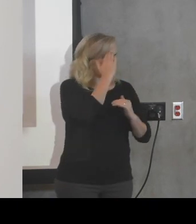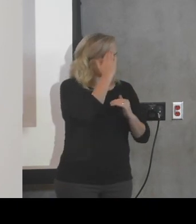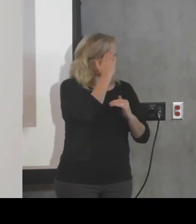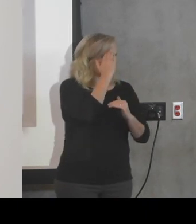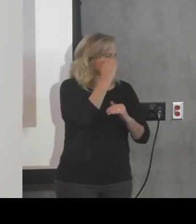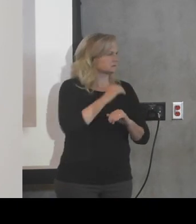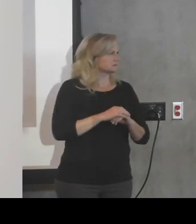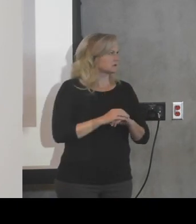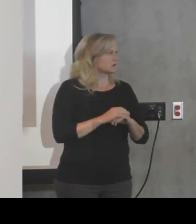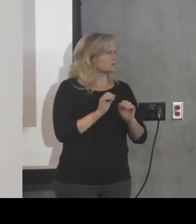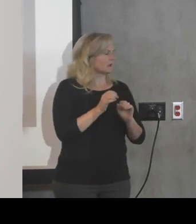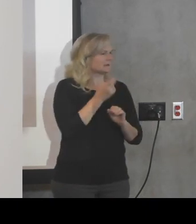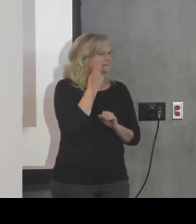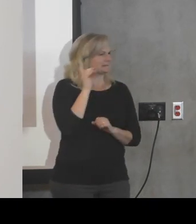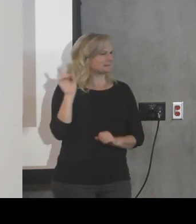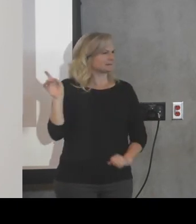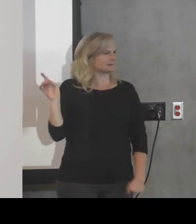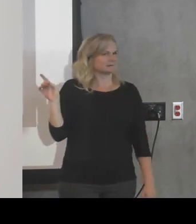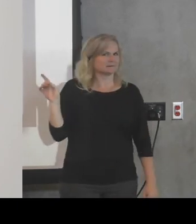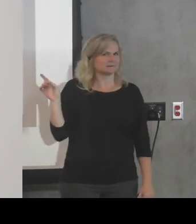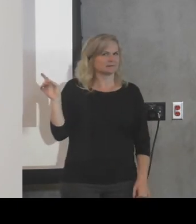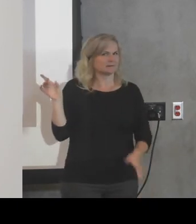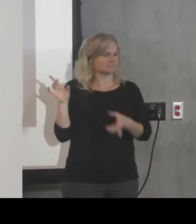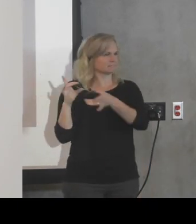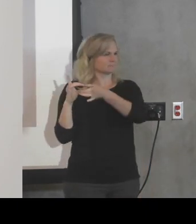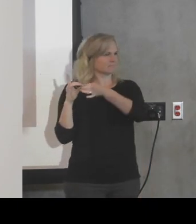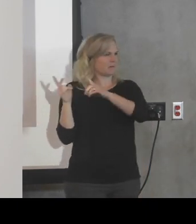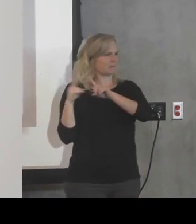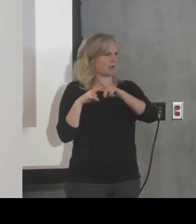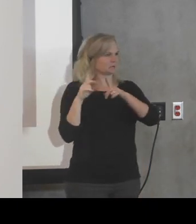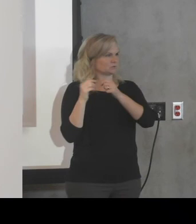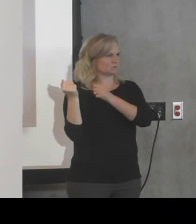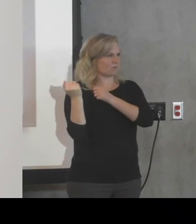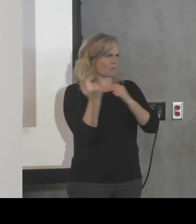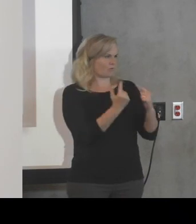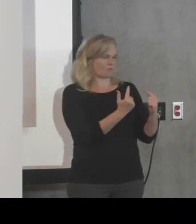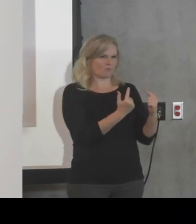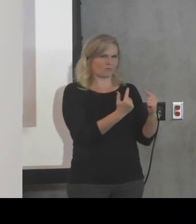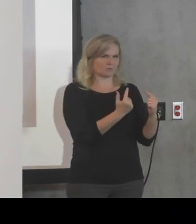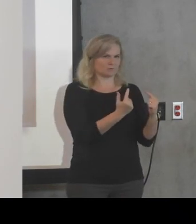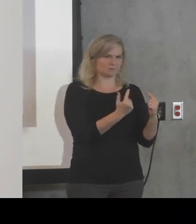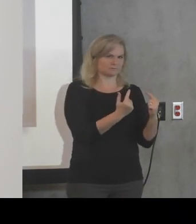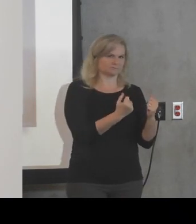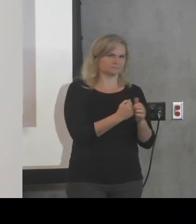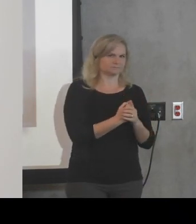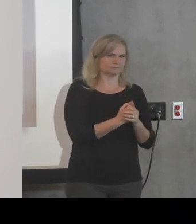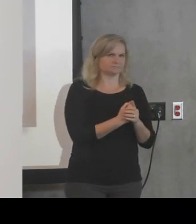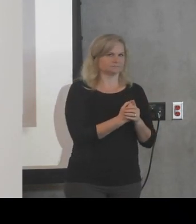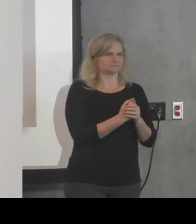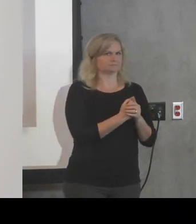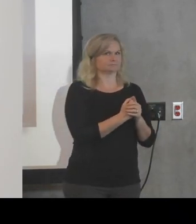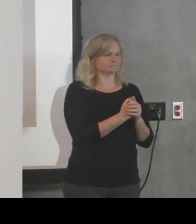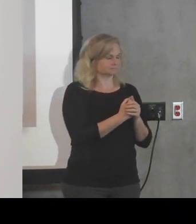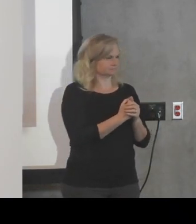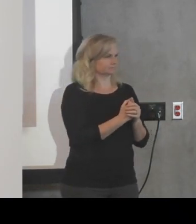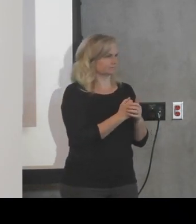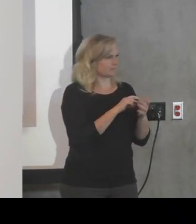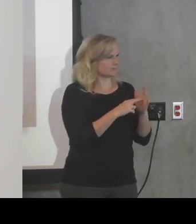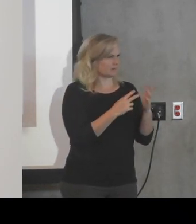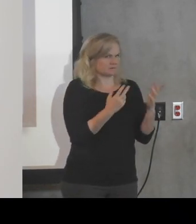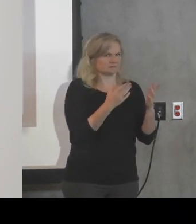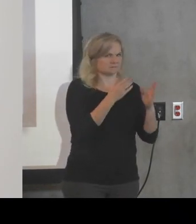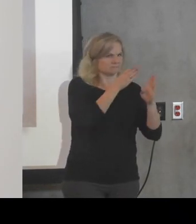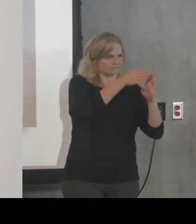activities, look how you're working on comprehension. Look how you're working on accuracy. Look how you're working